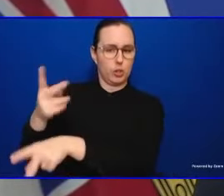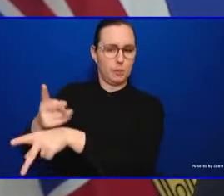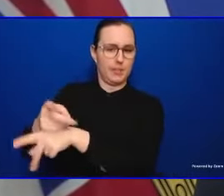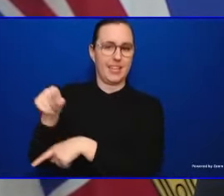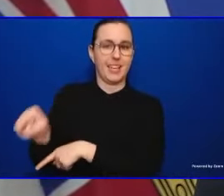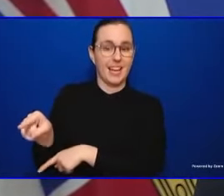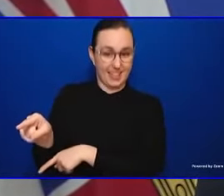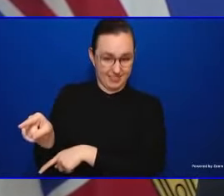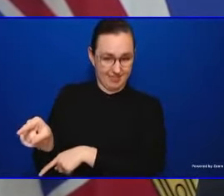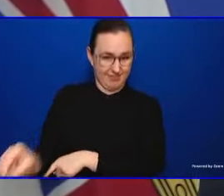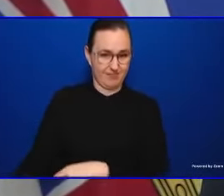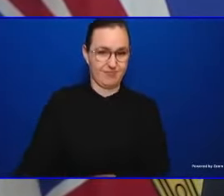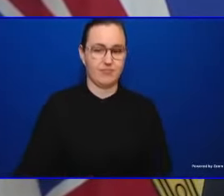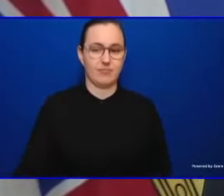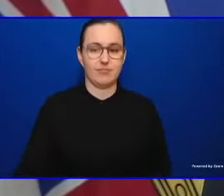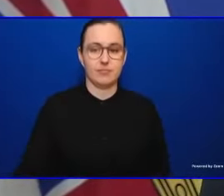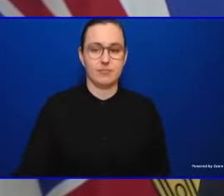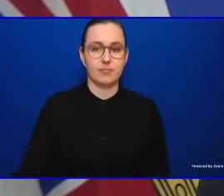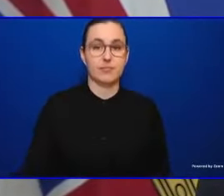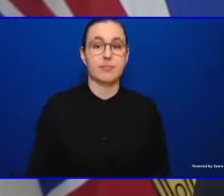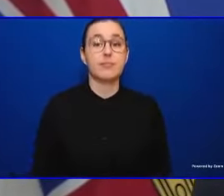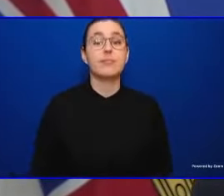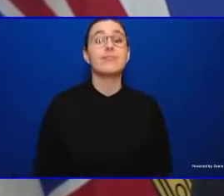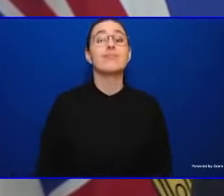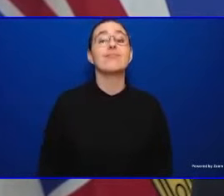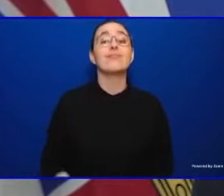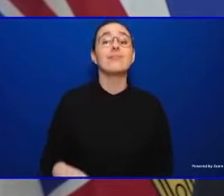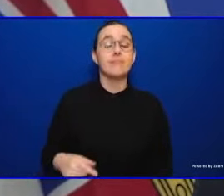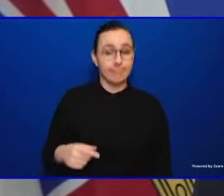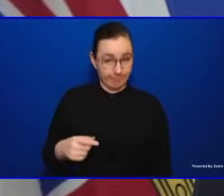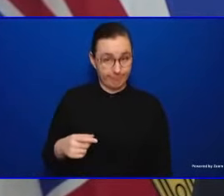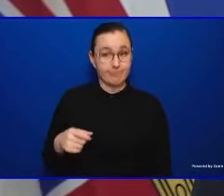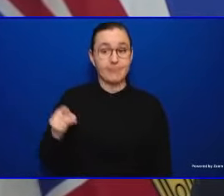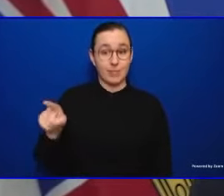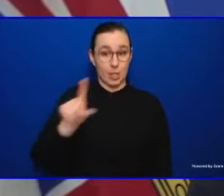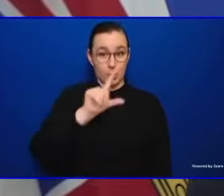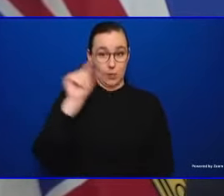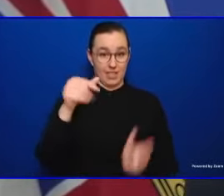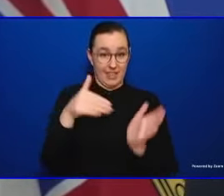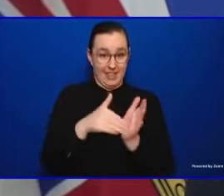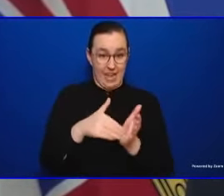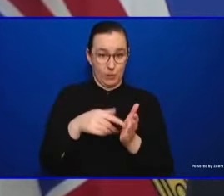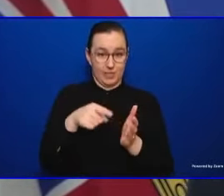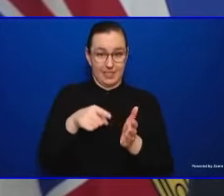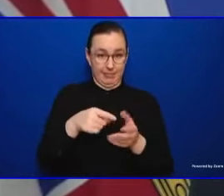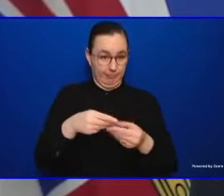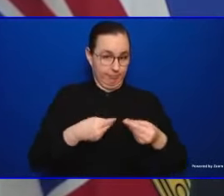1,139,112 tests. Approximately half of the current inventory of tests,